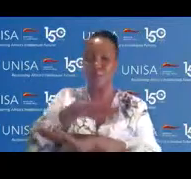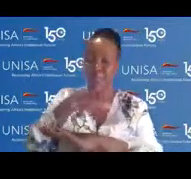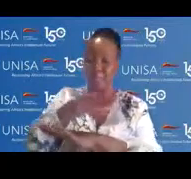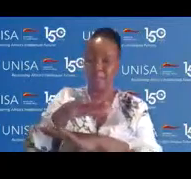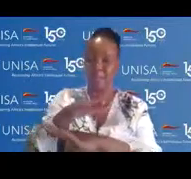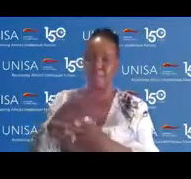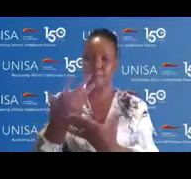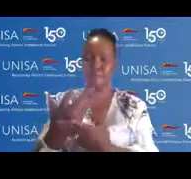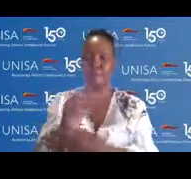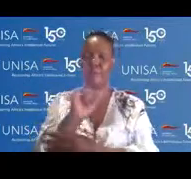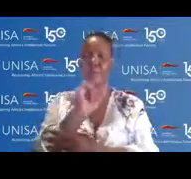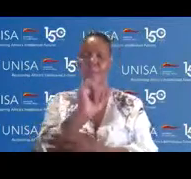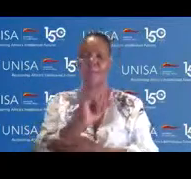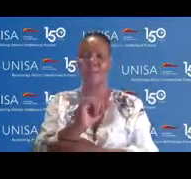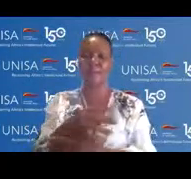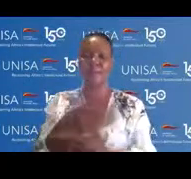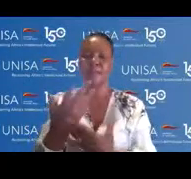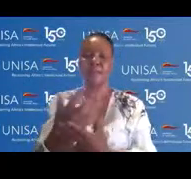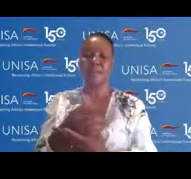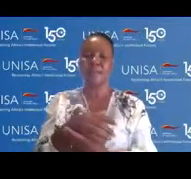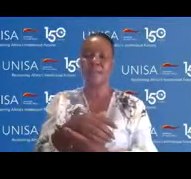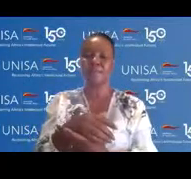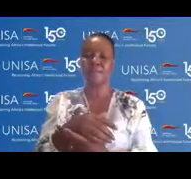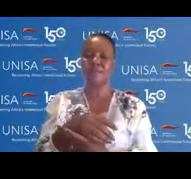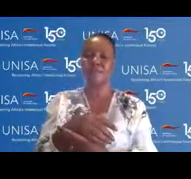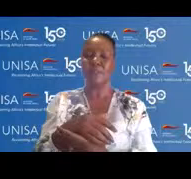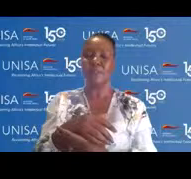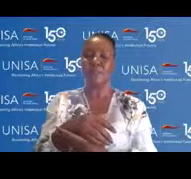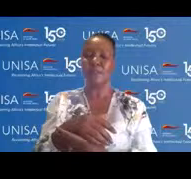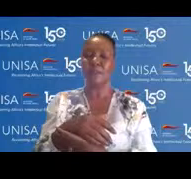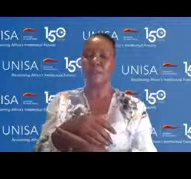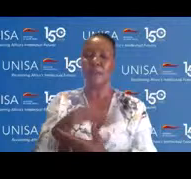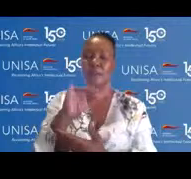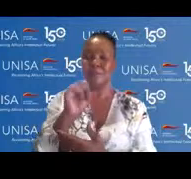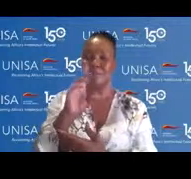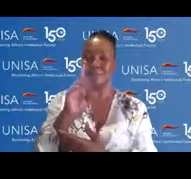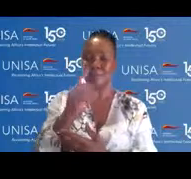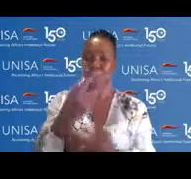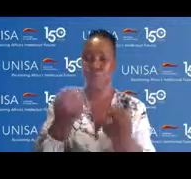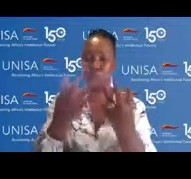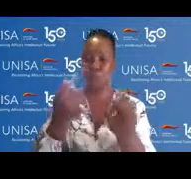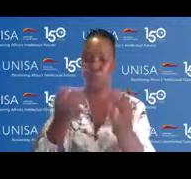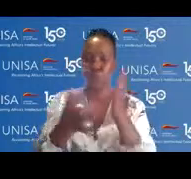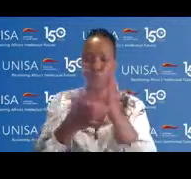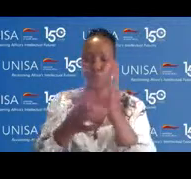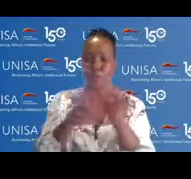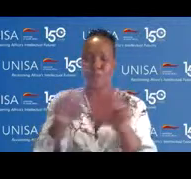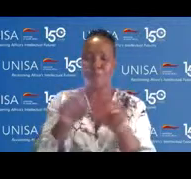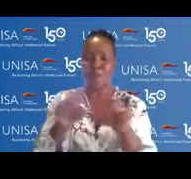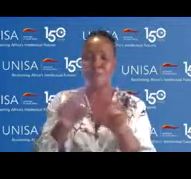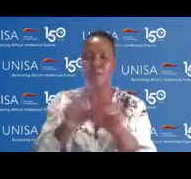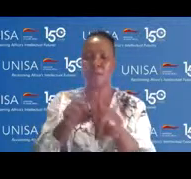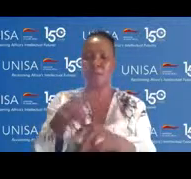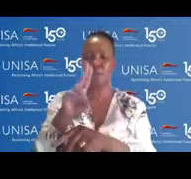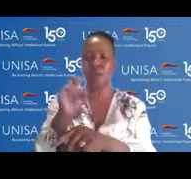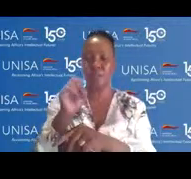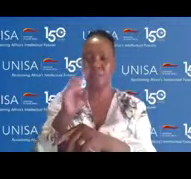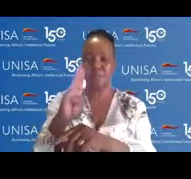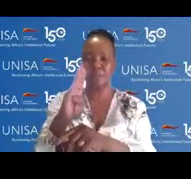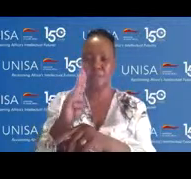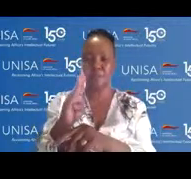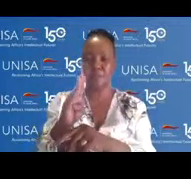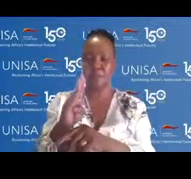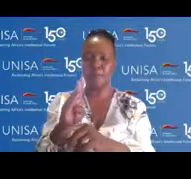SSD is the new technology. Well, not that new, it's been around for a while. It's like your USB, similar technology, super quick, very